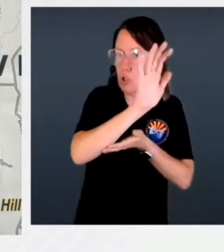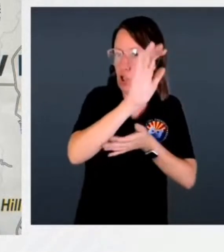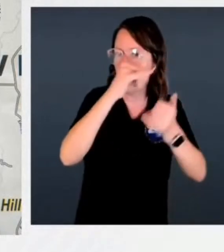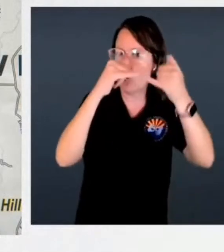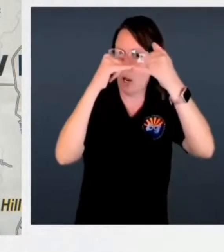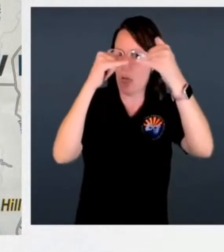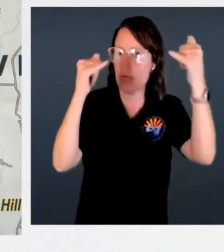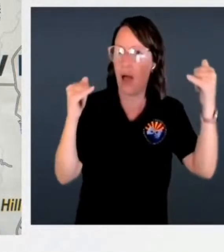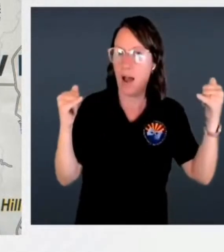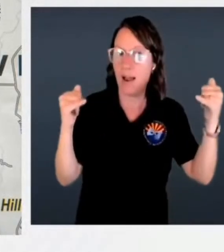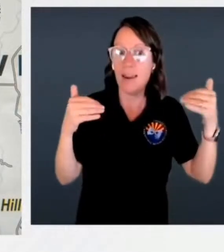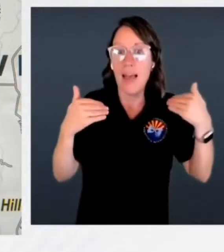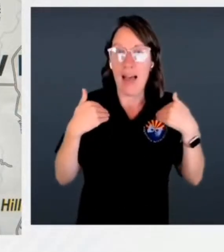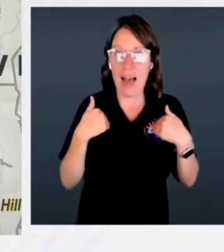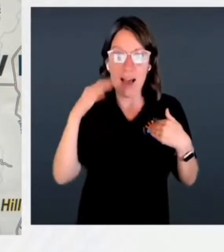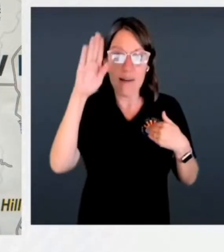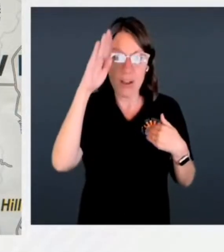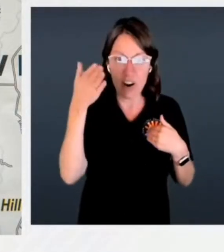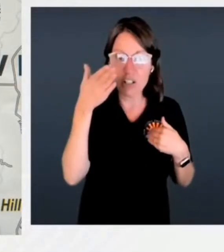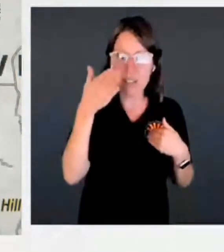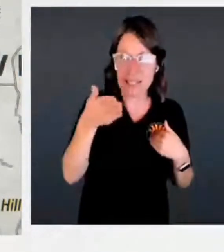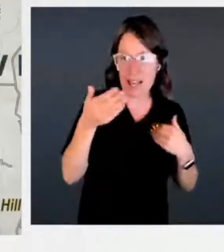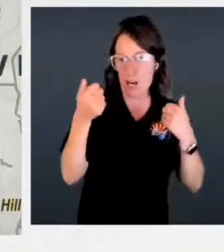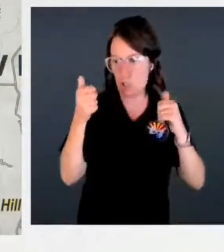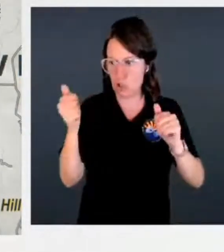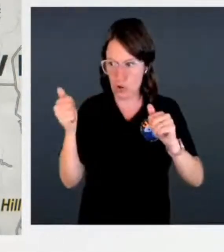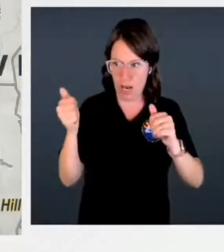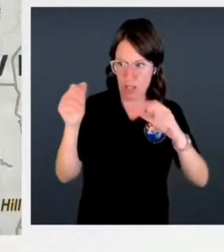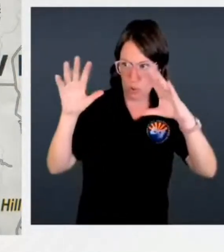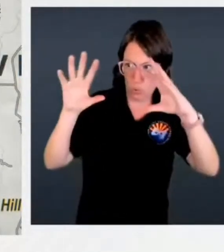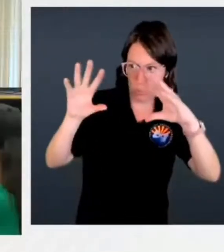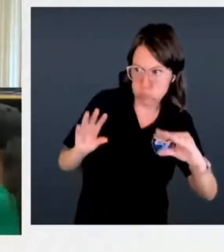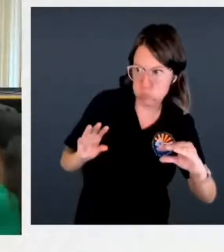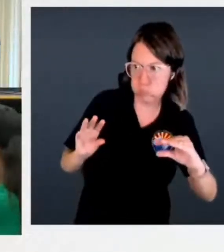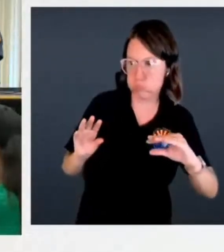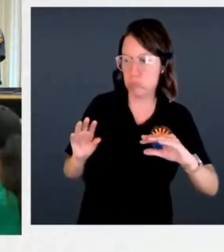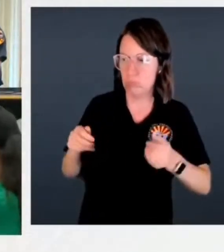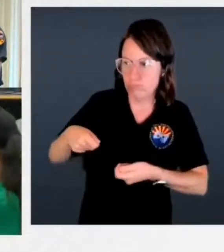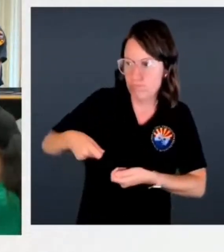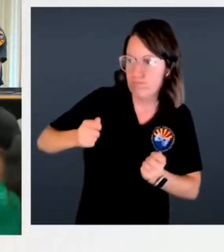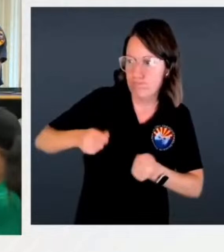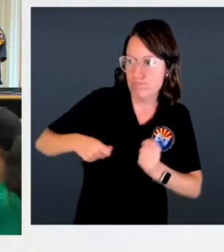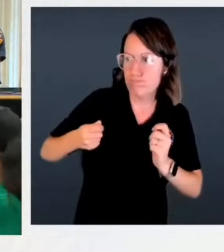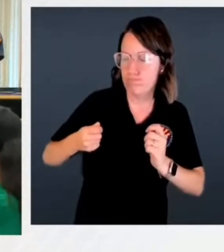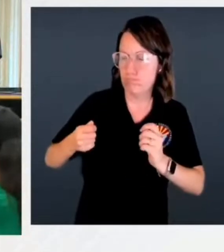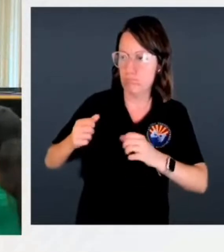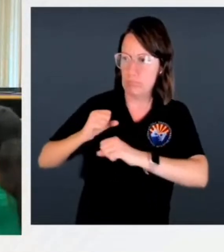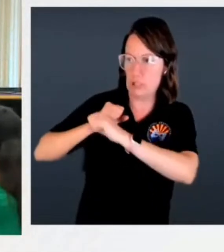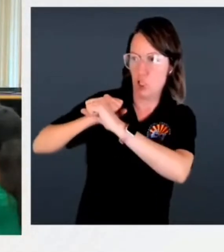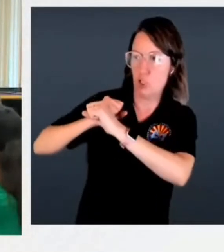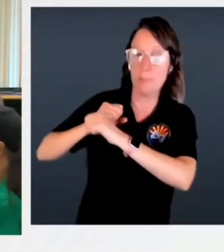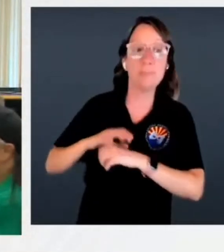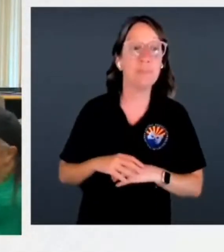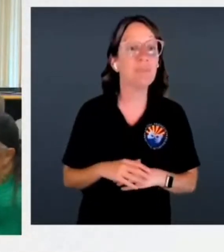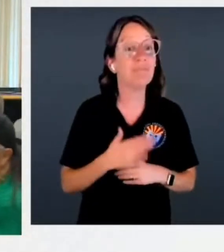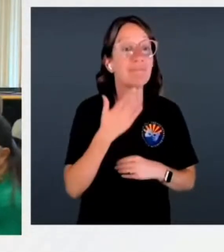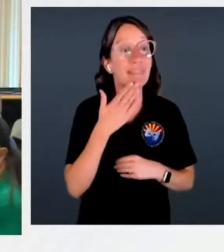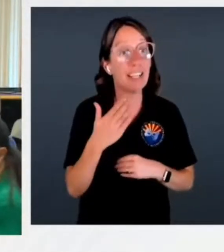firefighters on the line there securing those lines. Thank you. That's all of them.